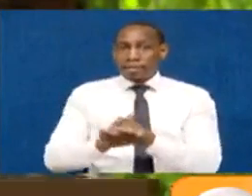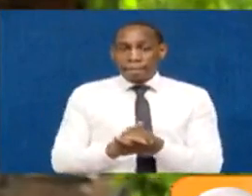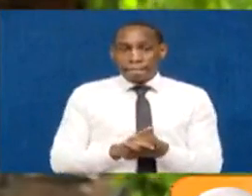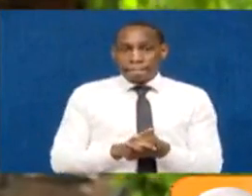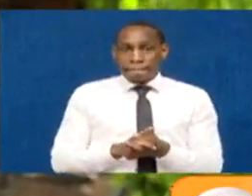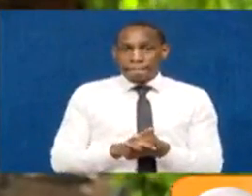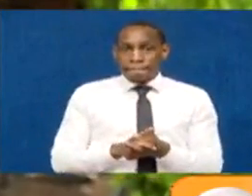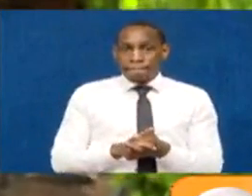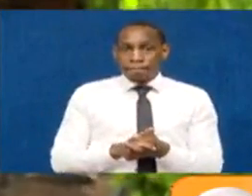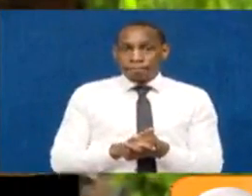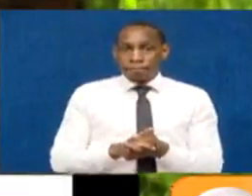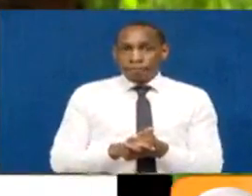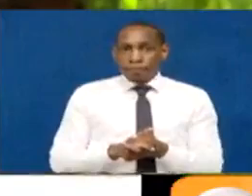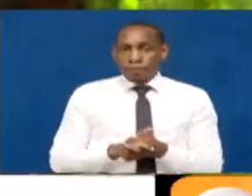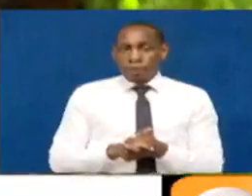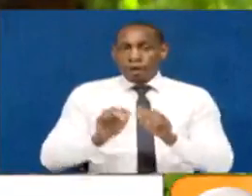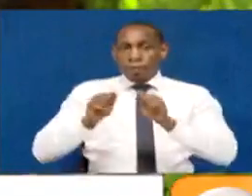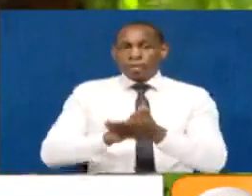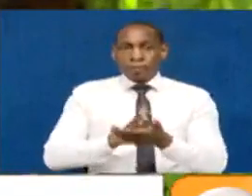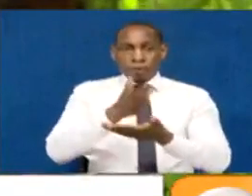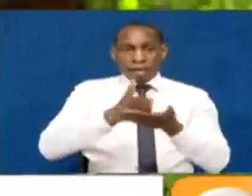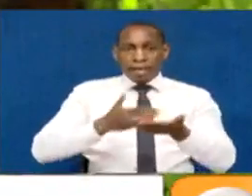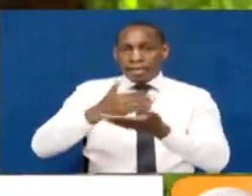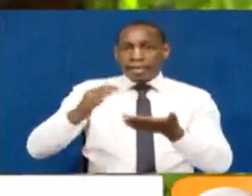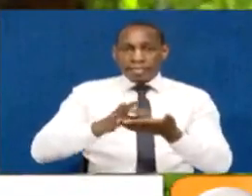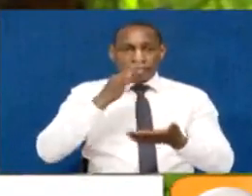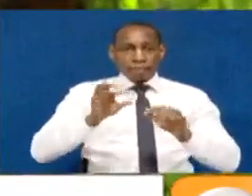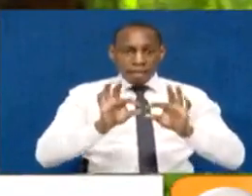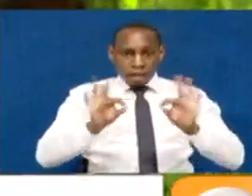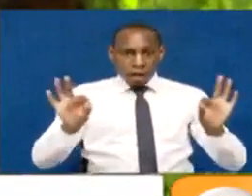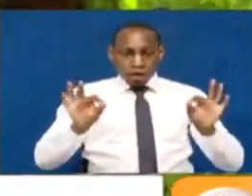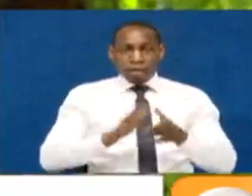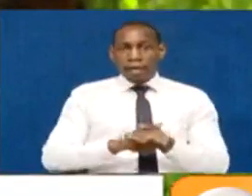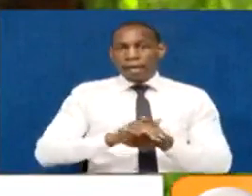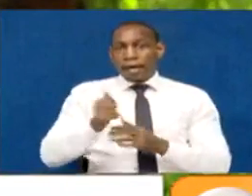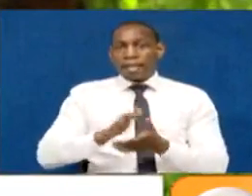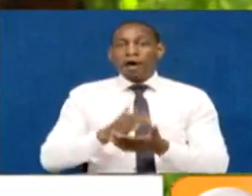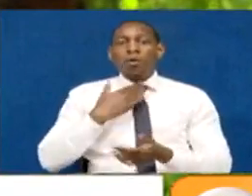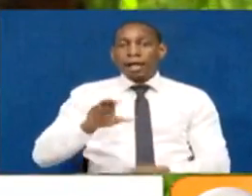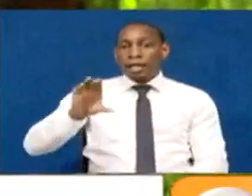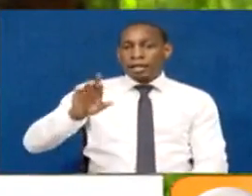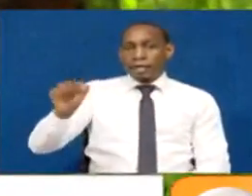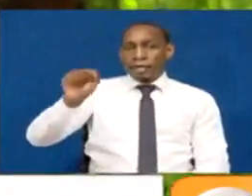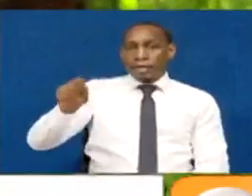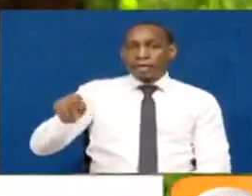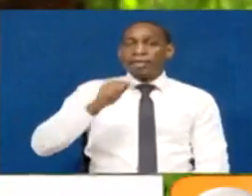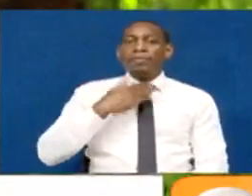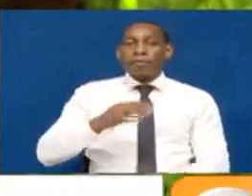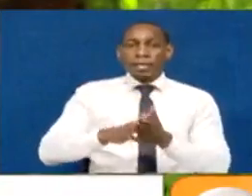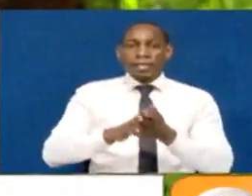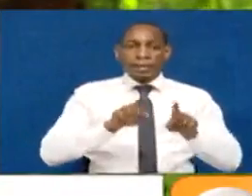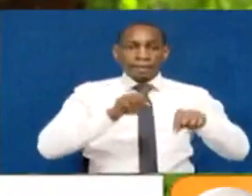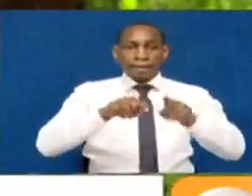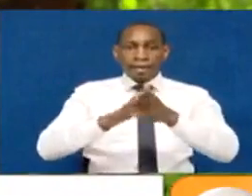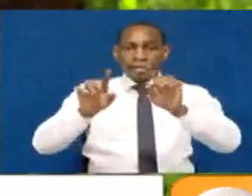oval so that you can cut chips, long chips. Those who do crisps, they are in need of varieties that